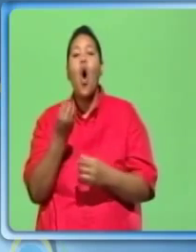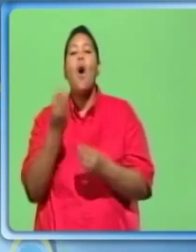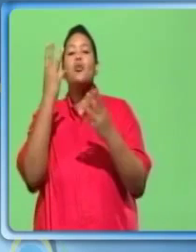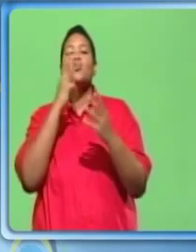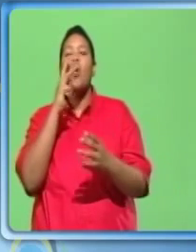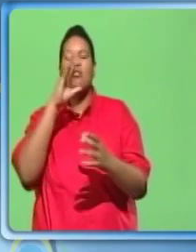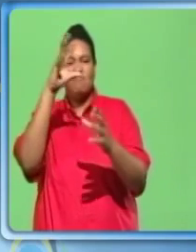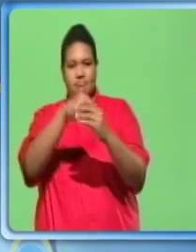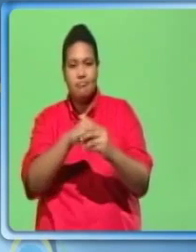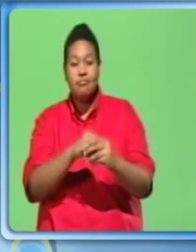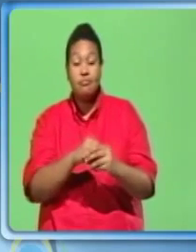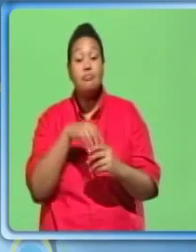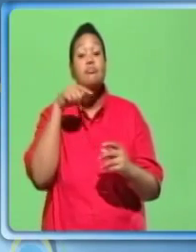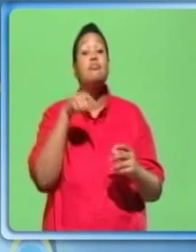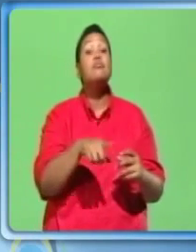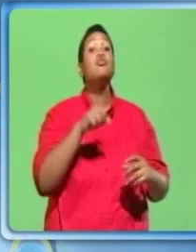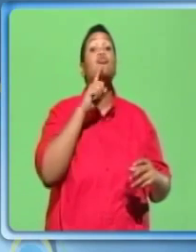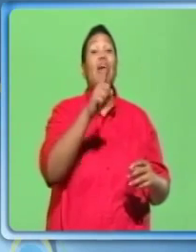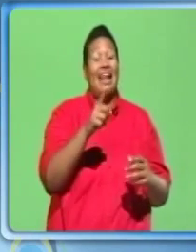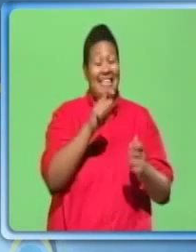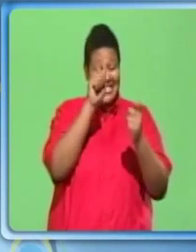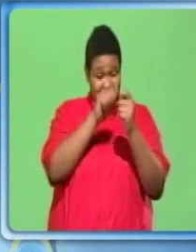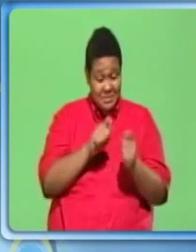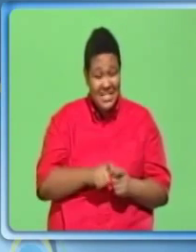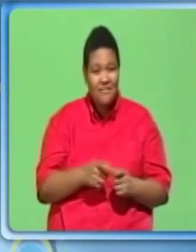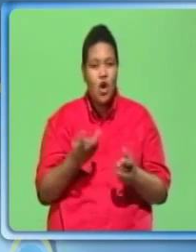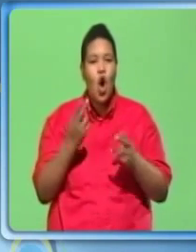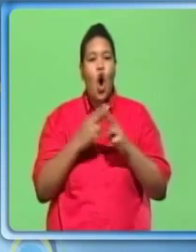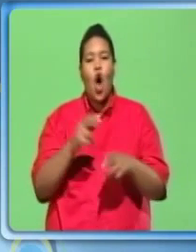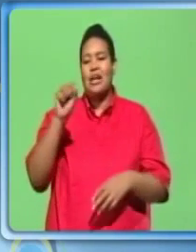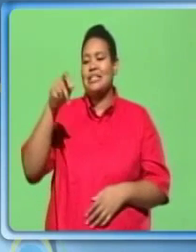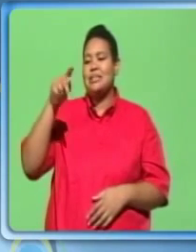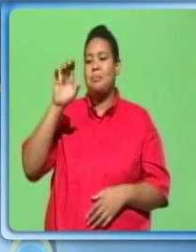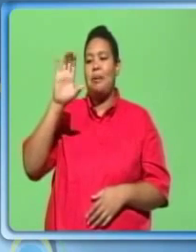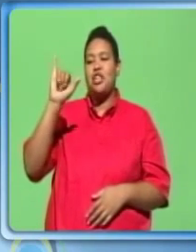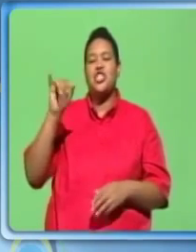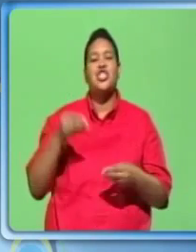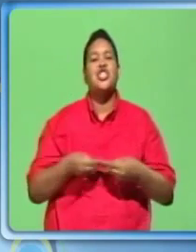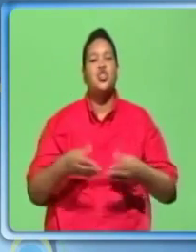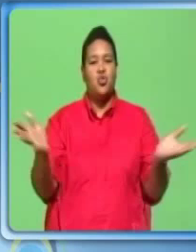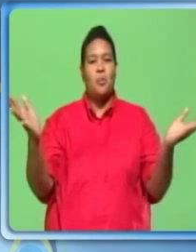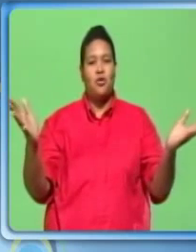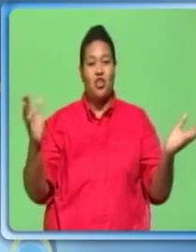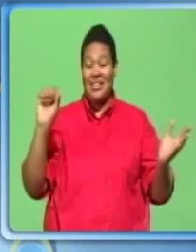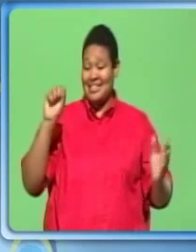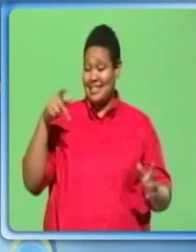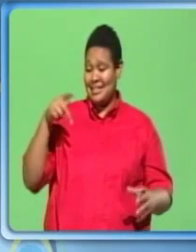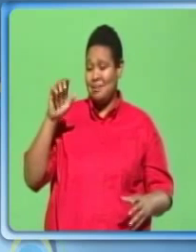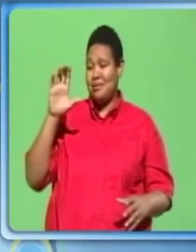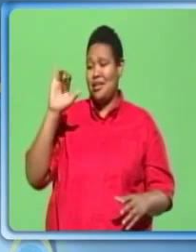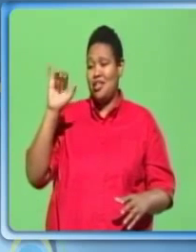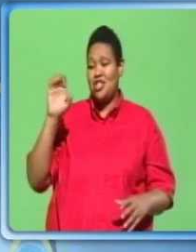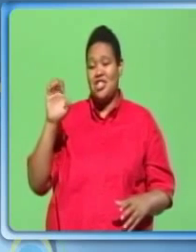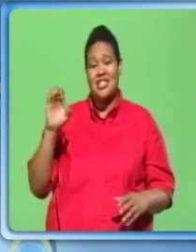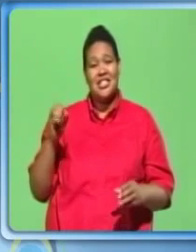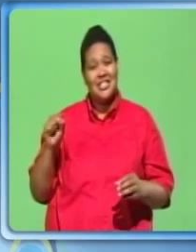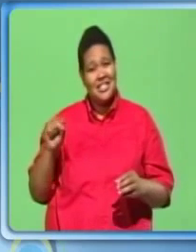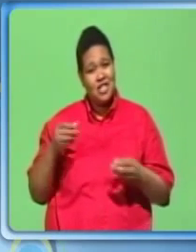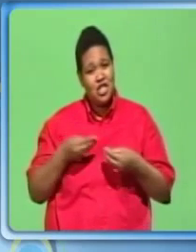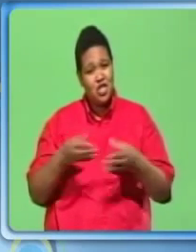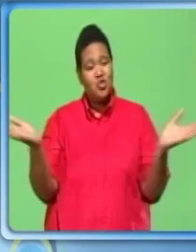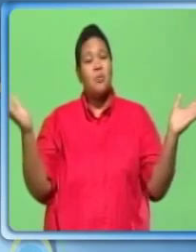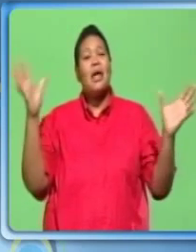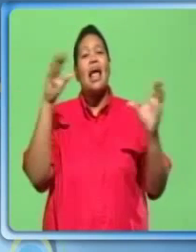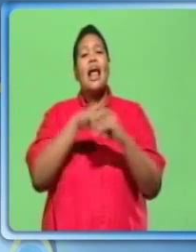water. This is the species distribution. Species distribution involves the